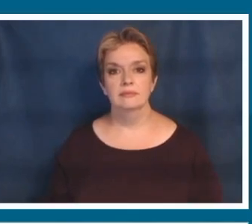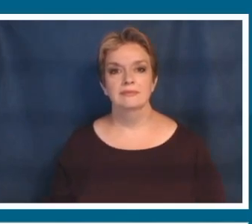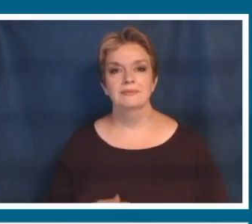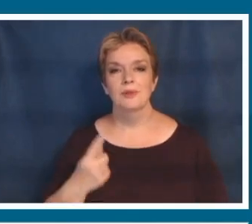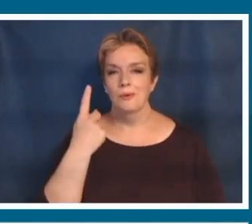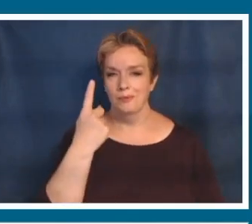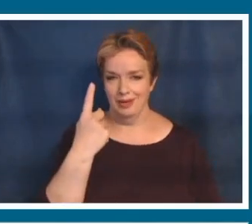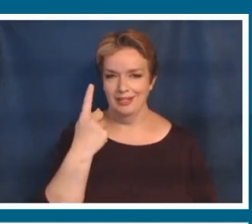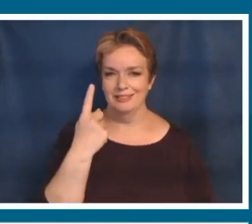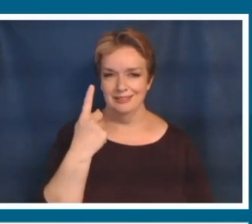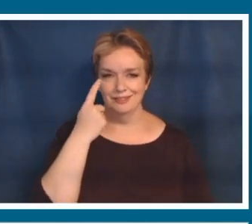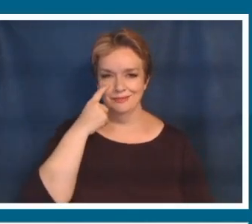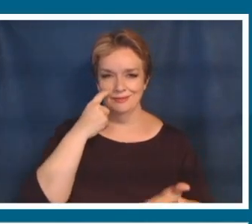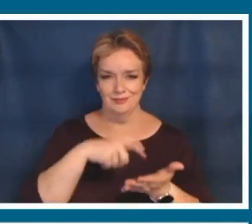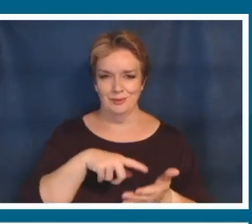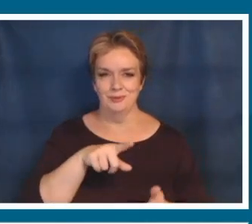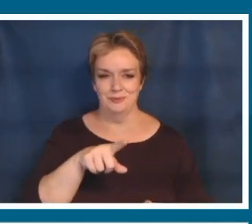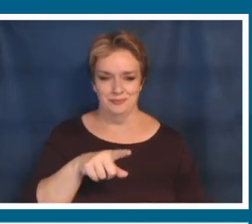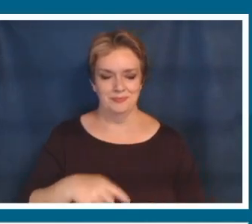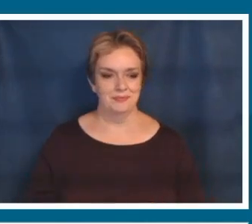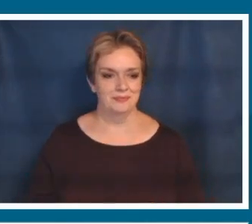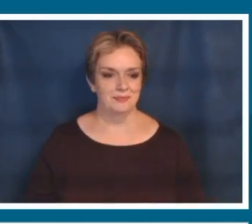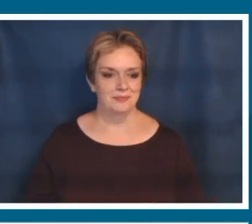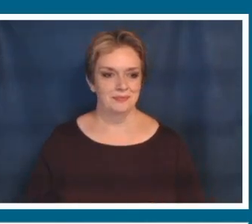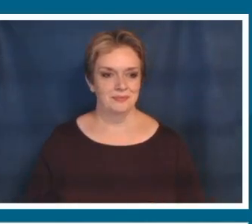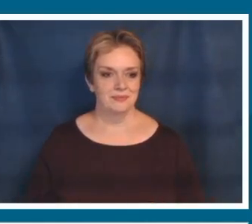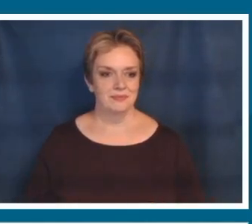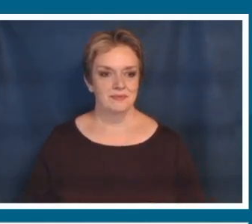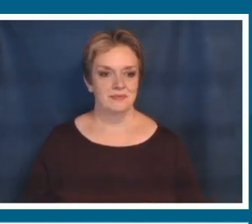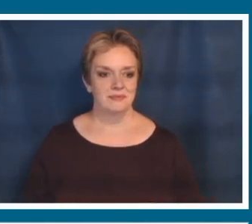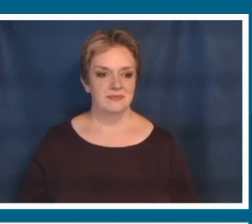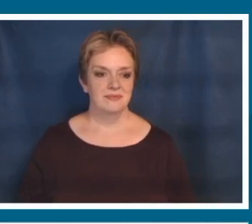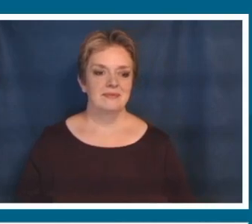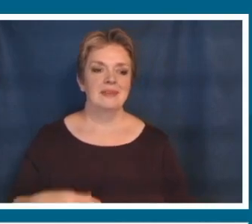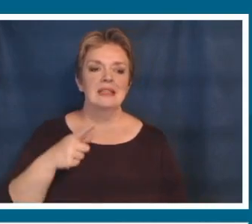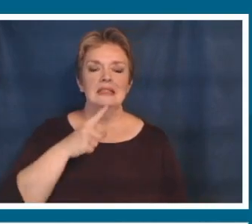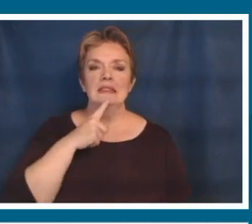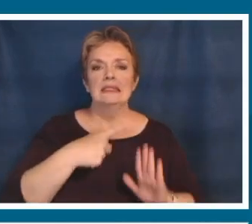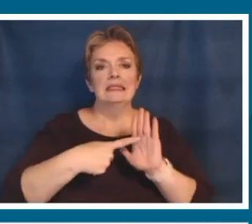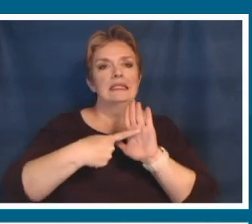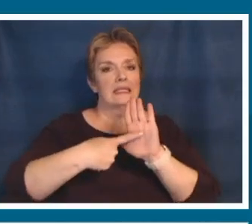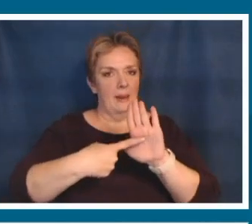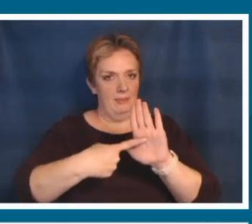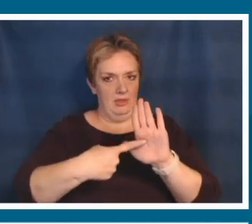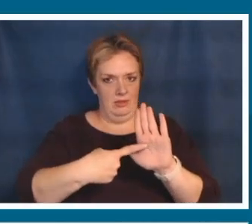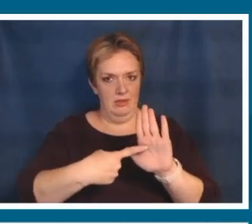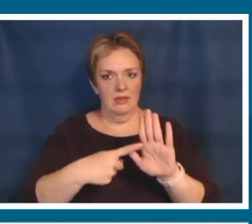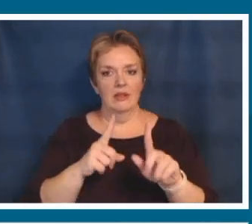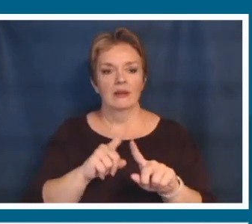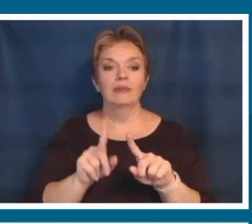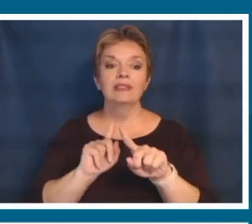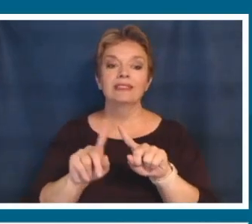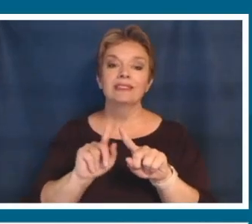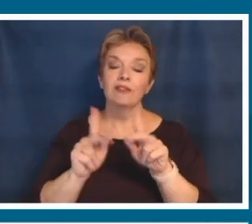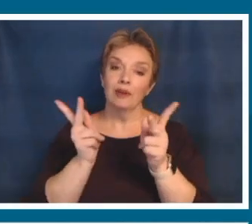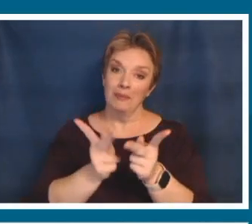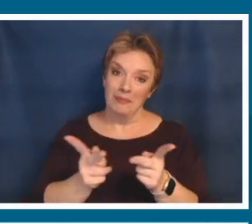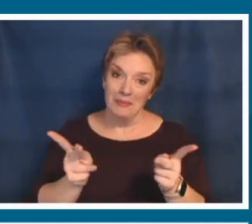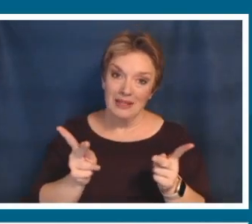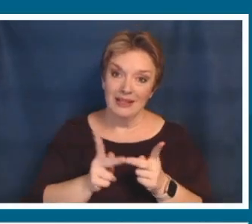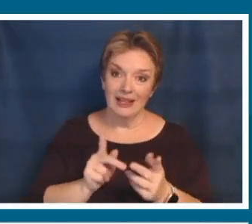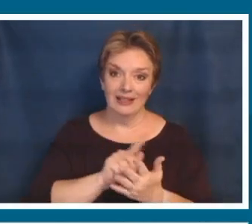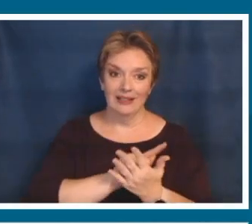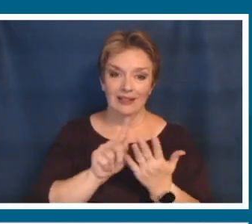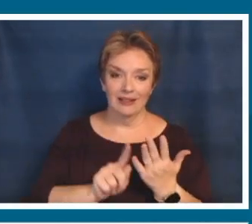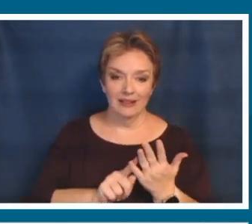we're looking, this is just a sampling, but the different places that these instruments and sounds